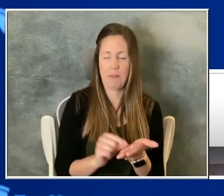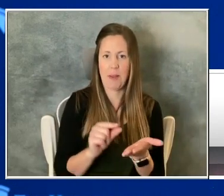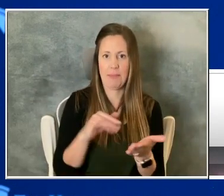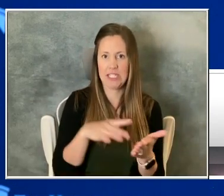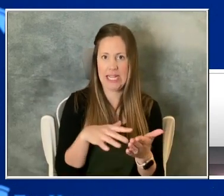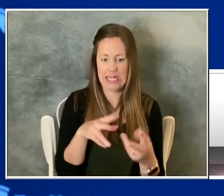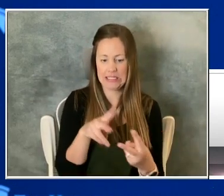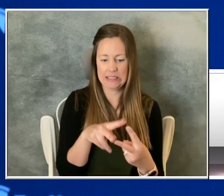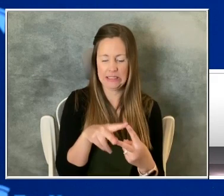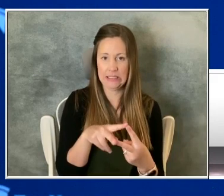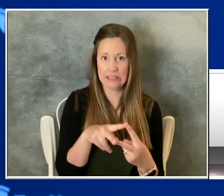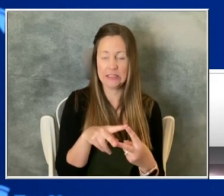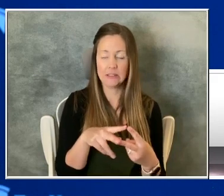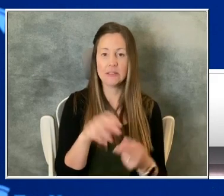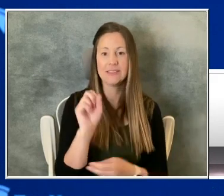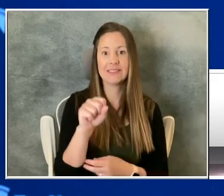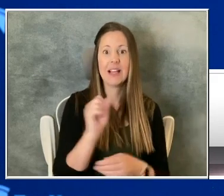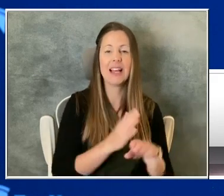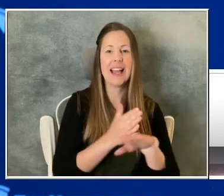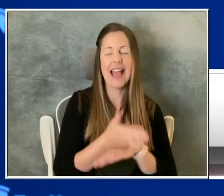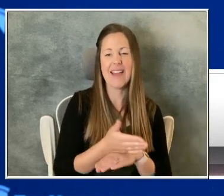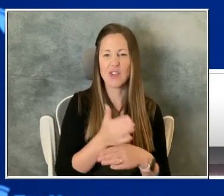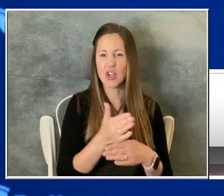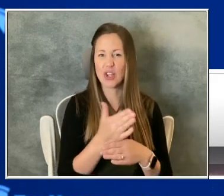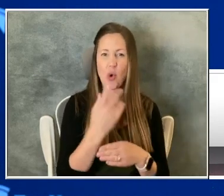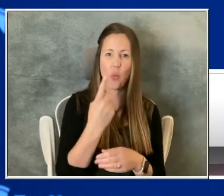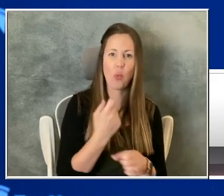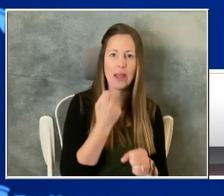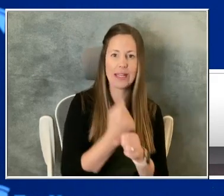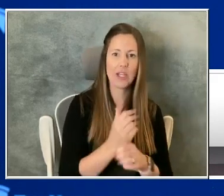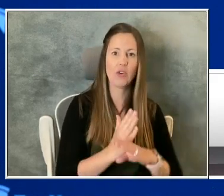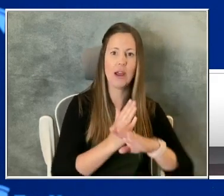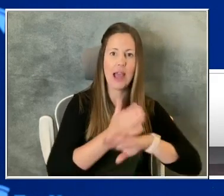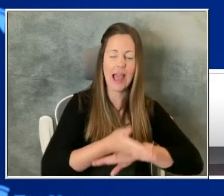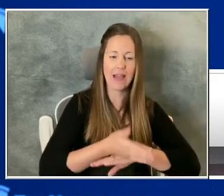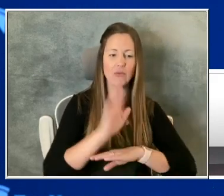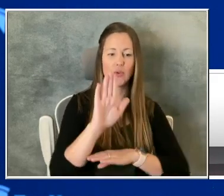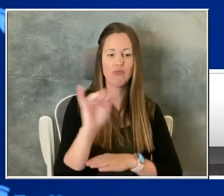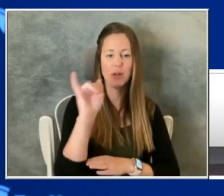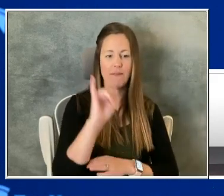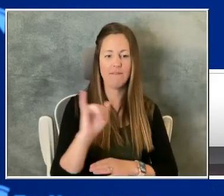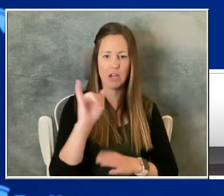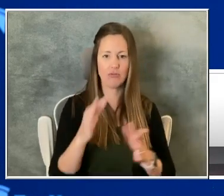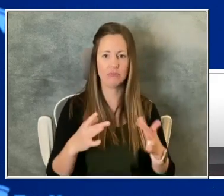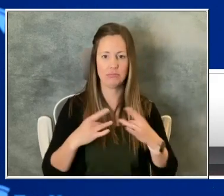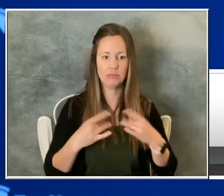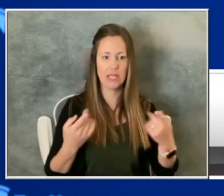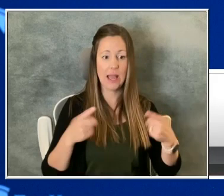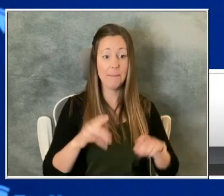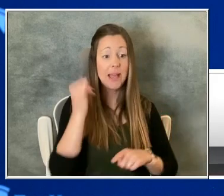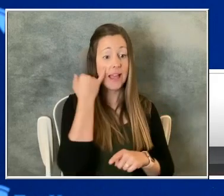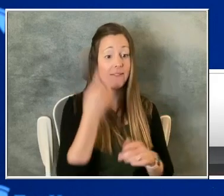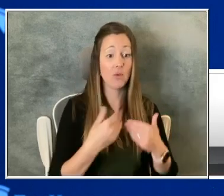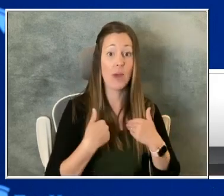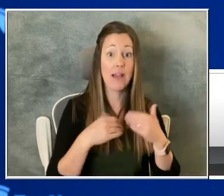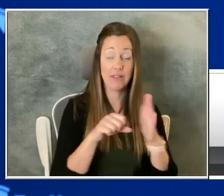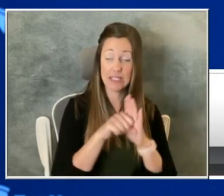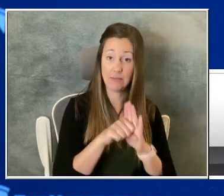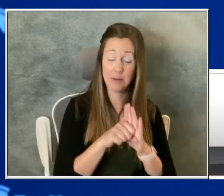after a median of a year after your infection, if you have long symptoms, they looked at